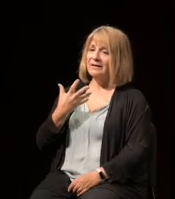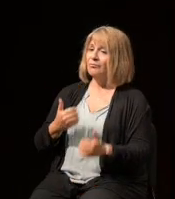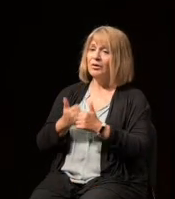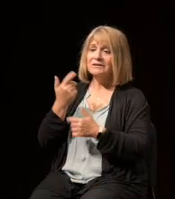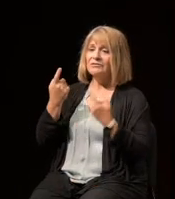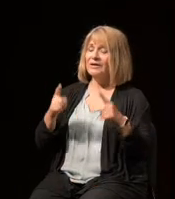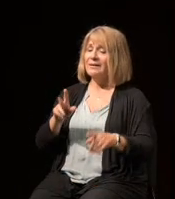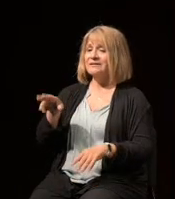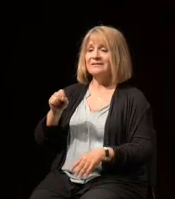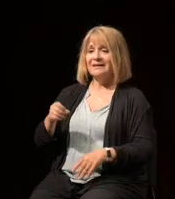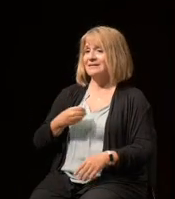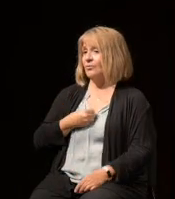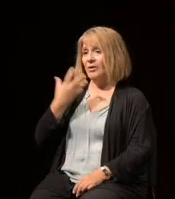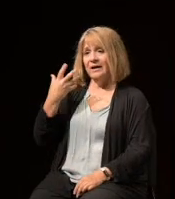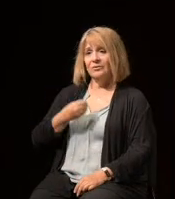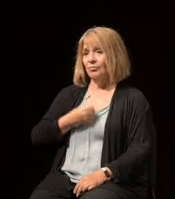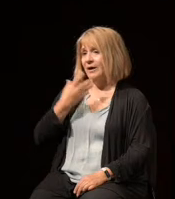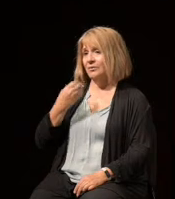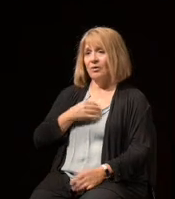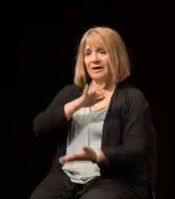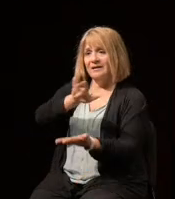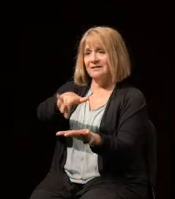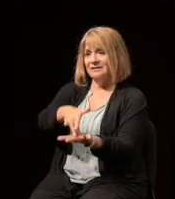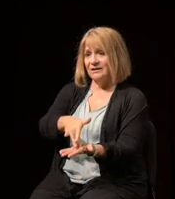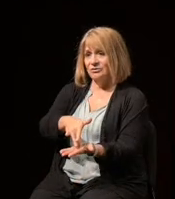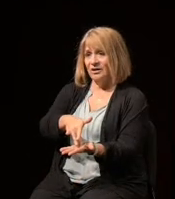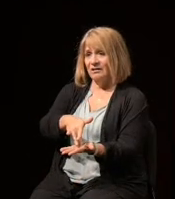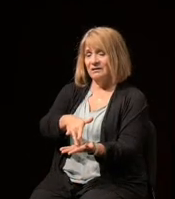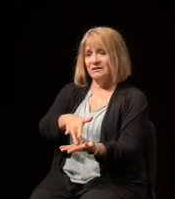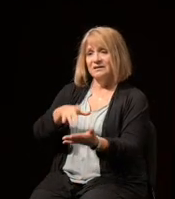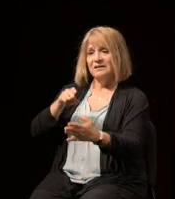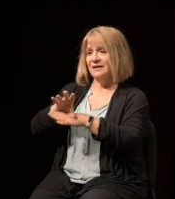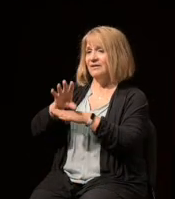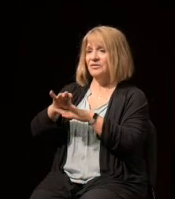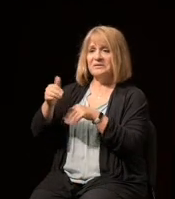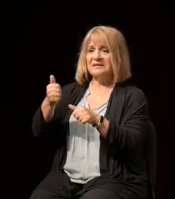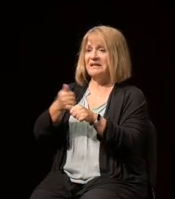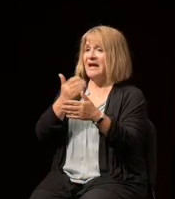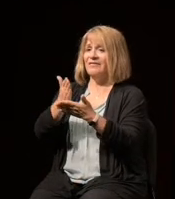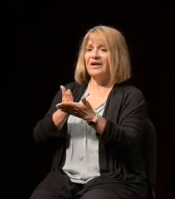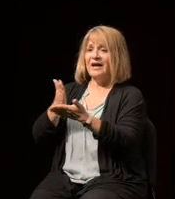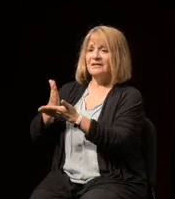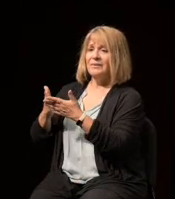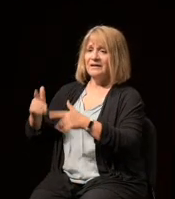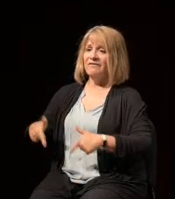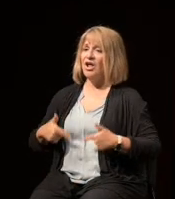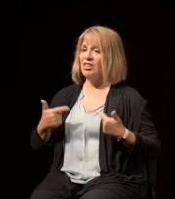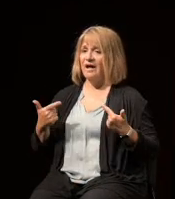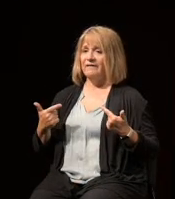nation that influences just about every aspect of our life.